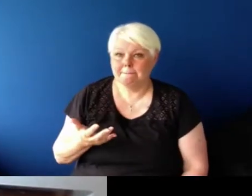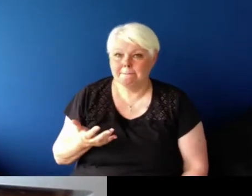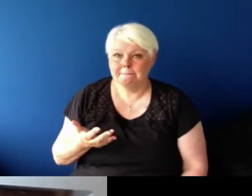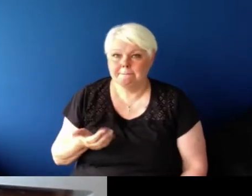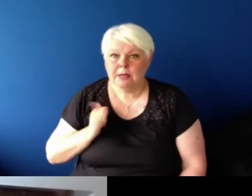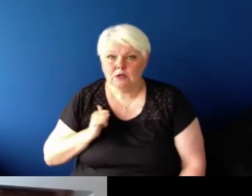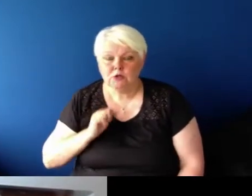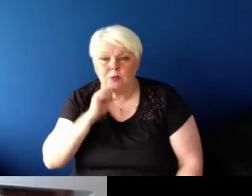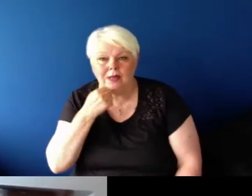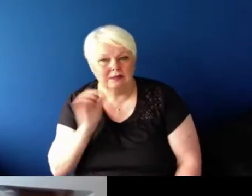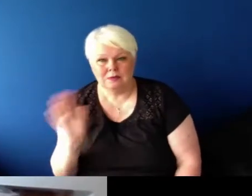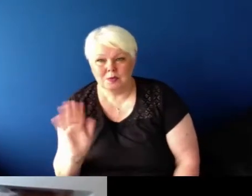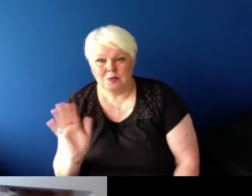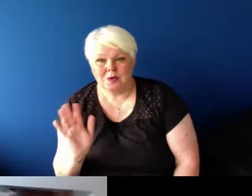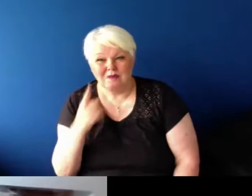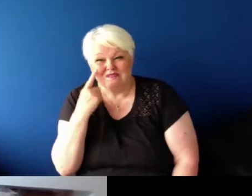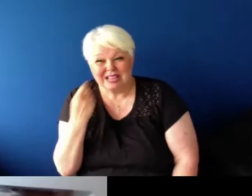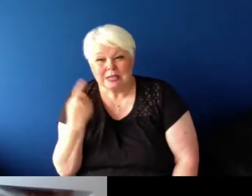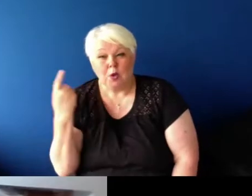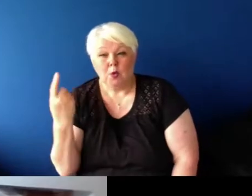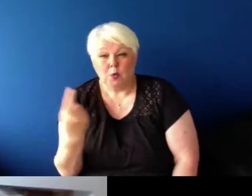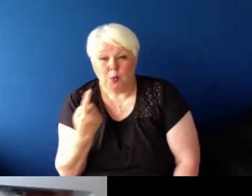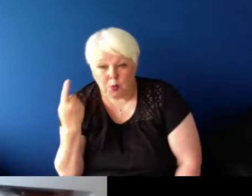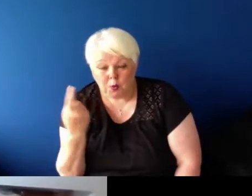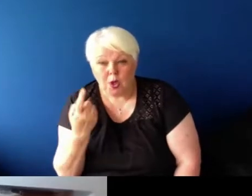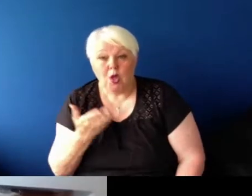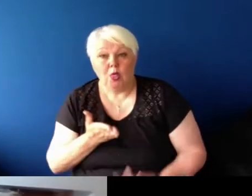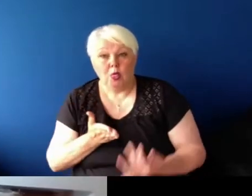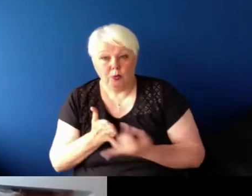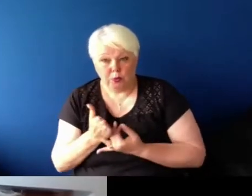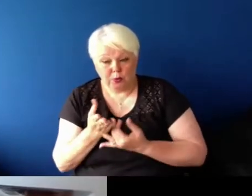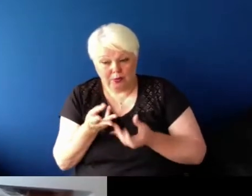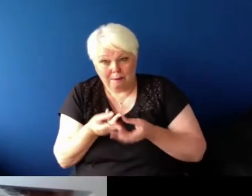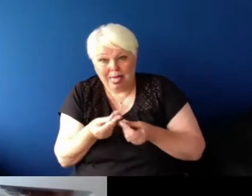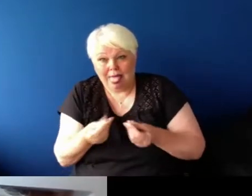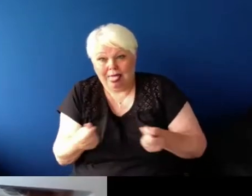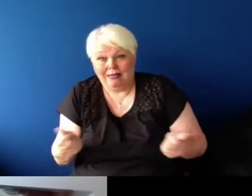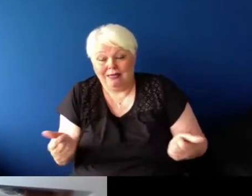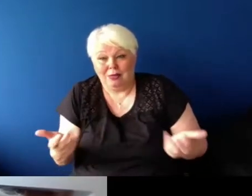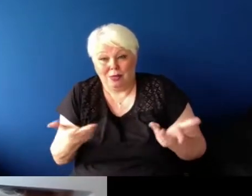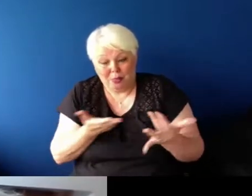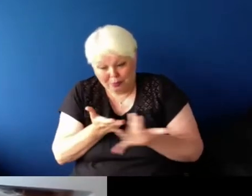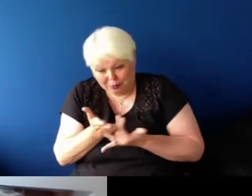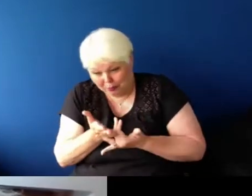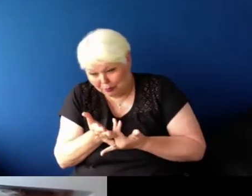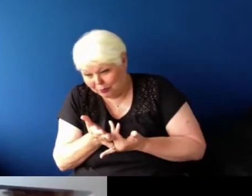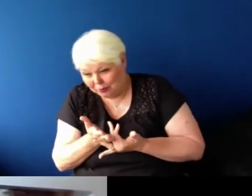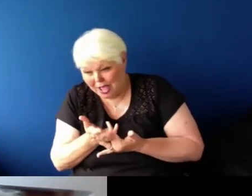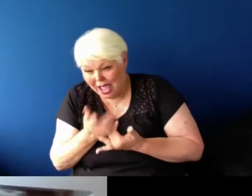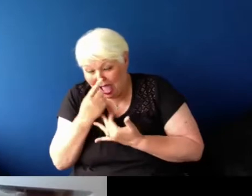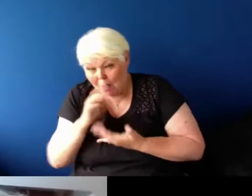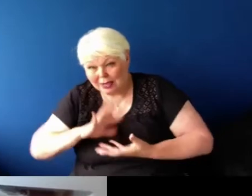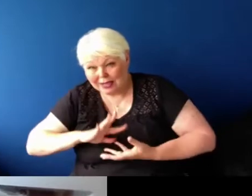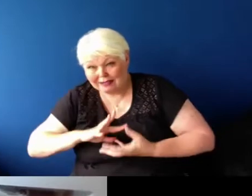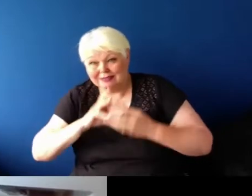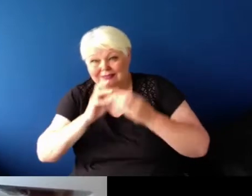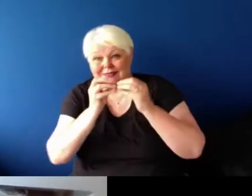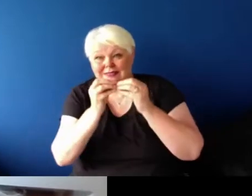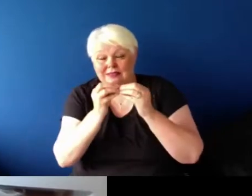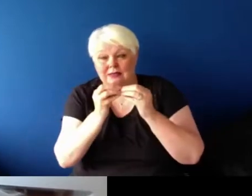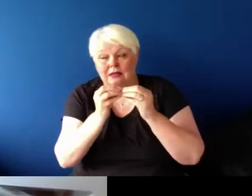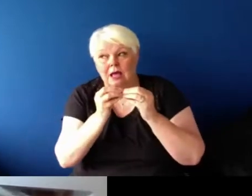discover who we are through the meltdown and see how we become reconfigured. Part of that is happening, isn't